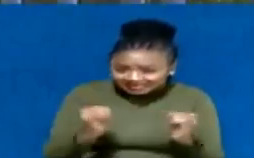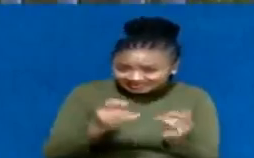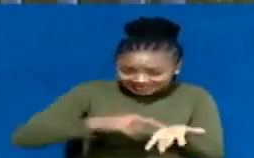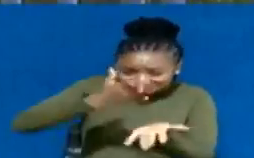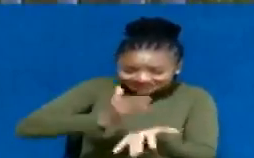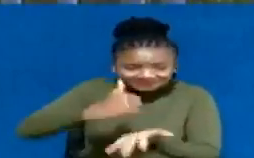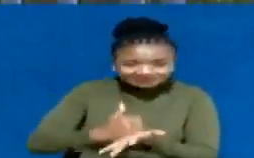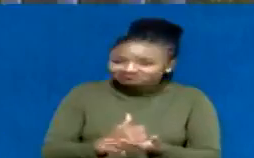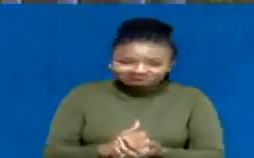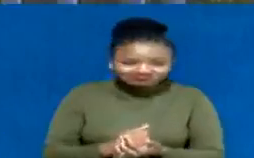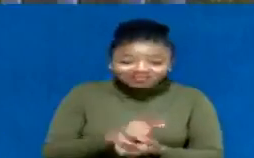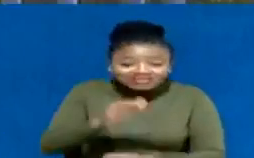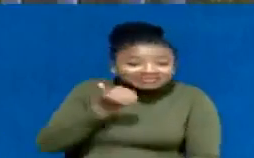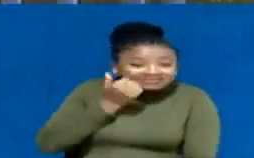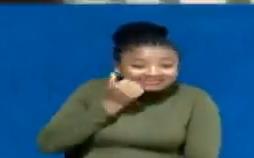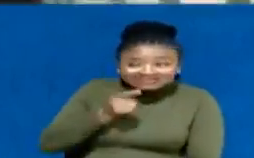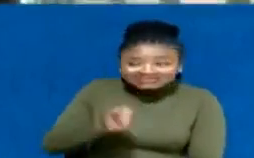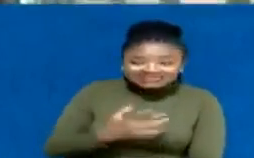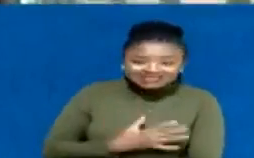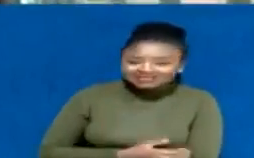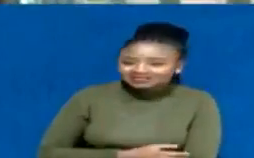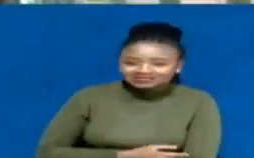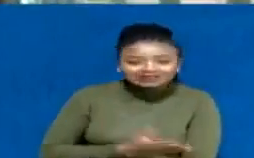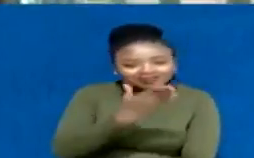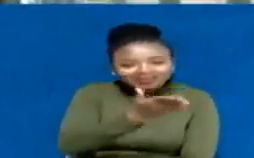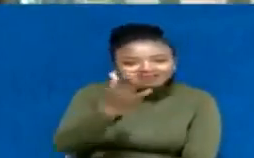one of the neglected tropical diseases, bilharzia is